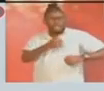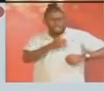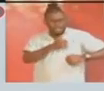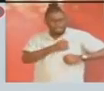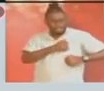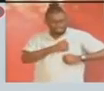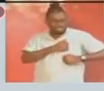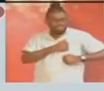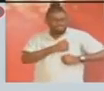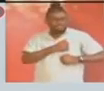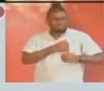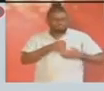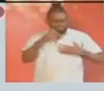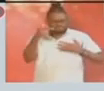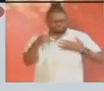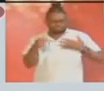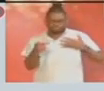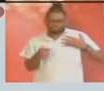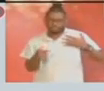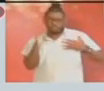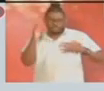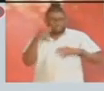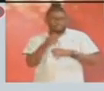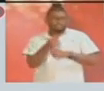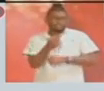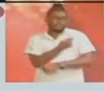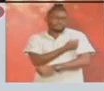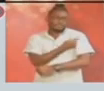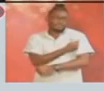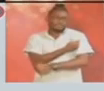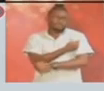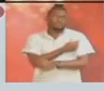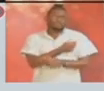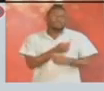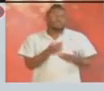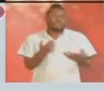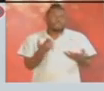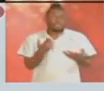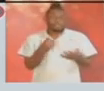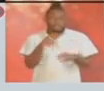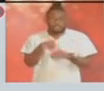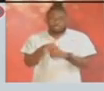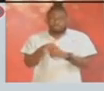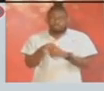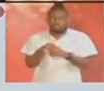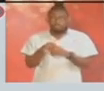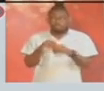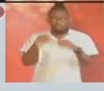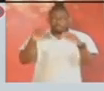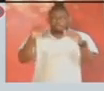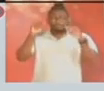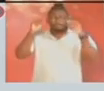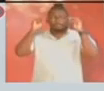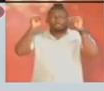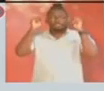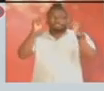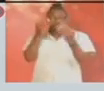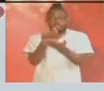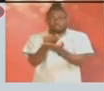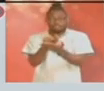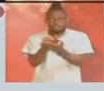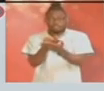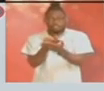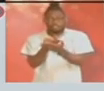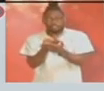Included in this, under the Ministry of Finance, will be frontline customs officers. So